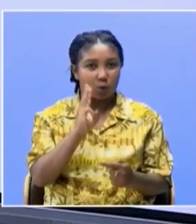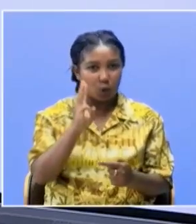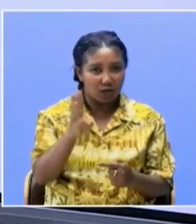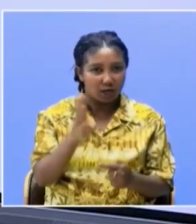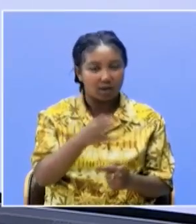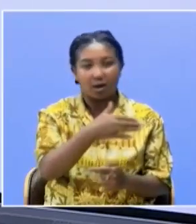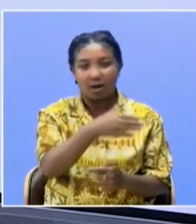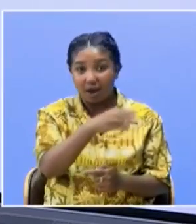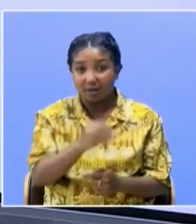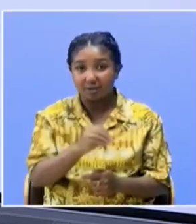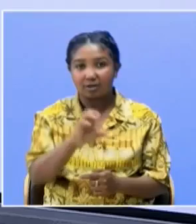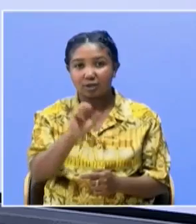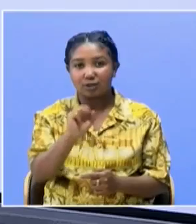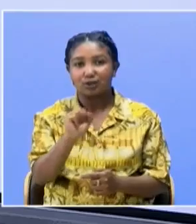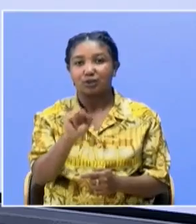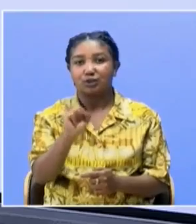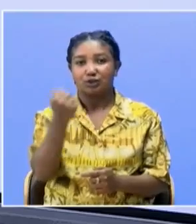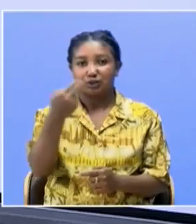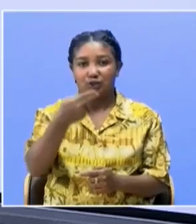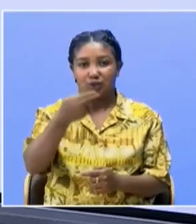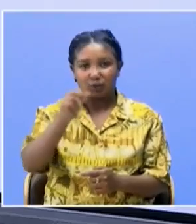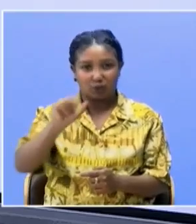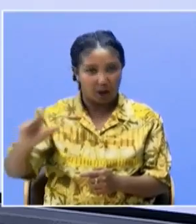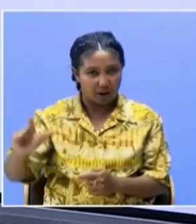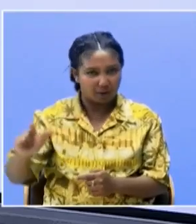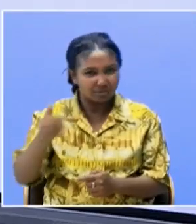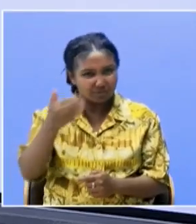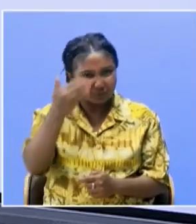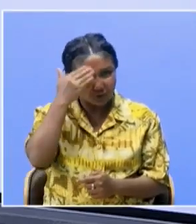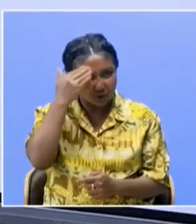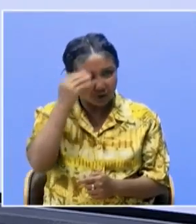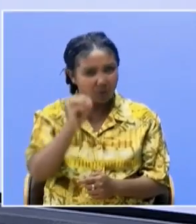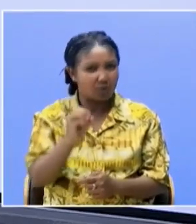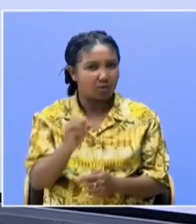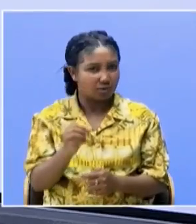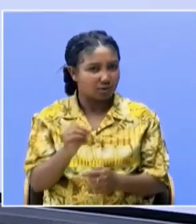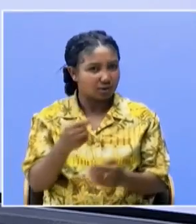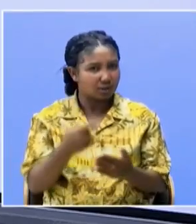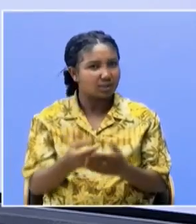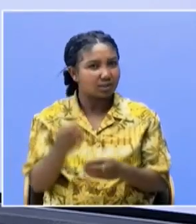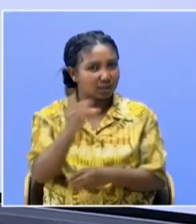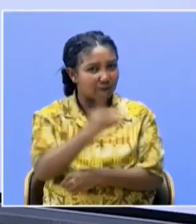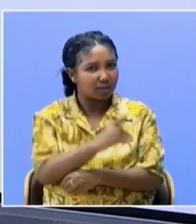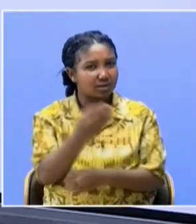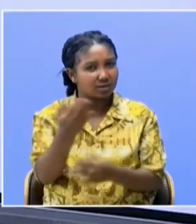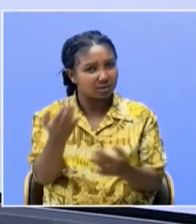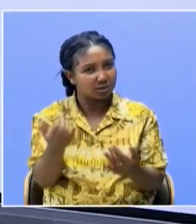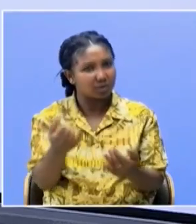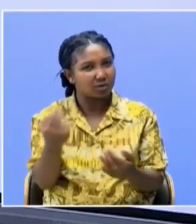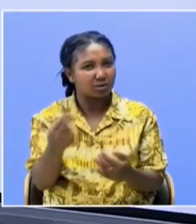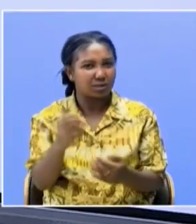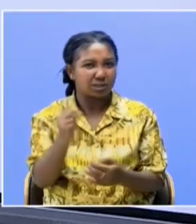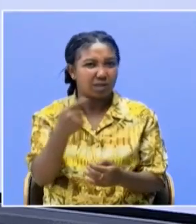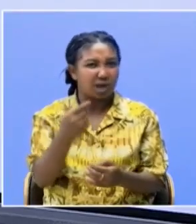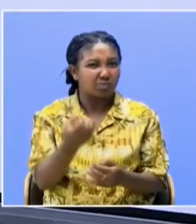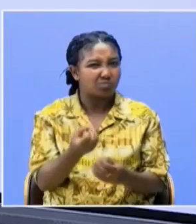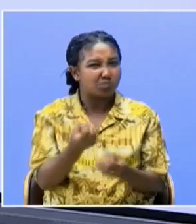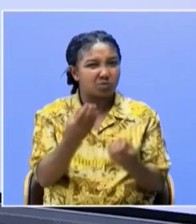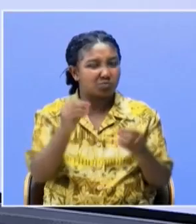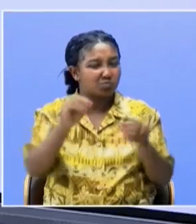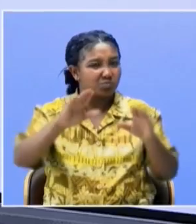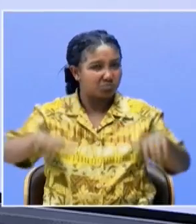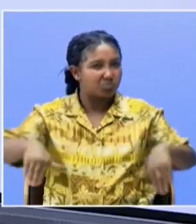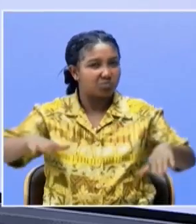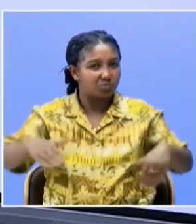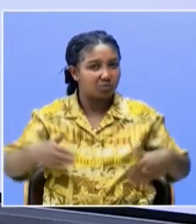shall. Will and shall. Do you know about will? By the way, these days we are not using shall most of the time in the